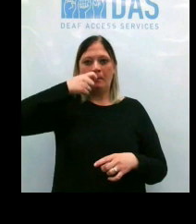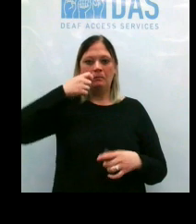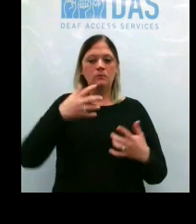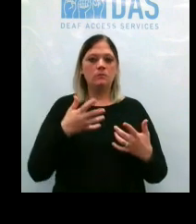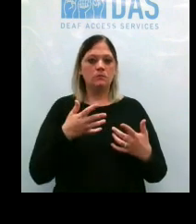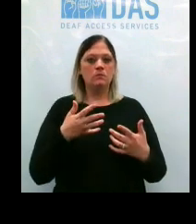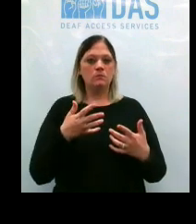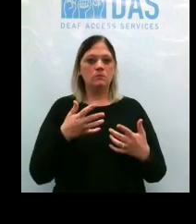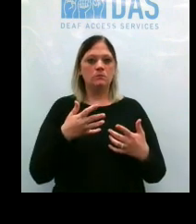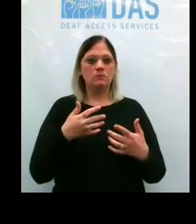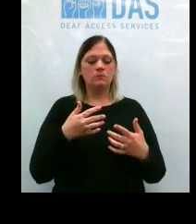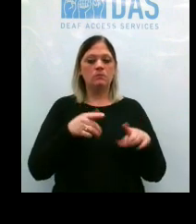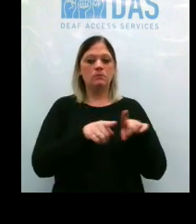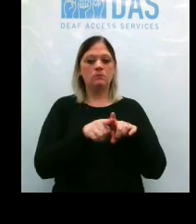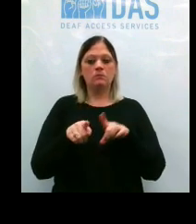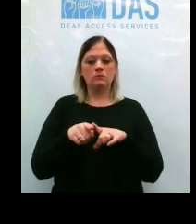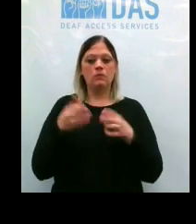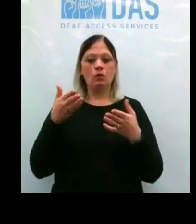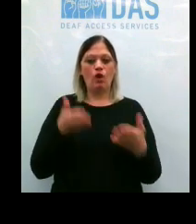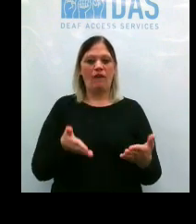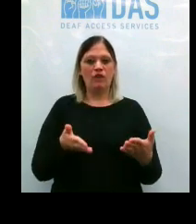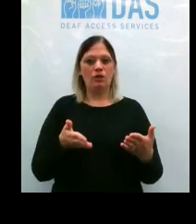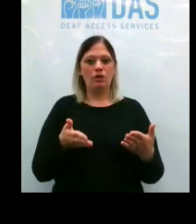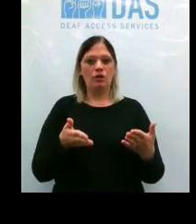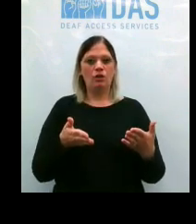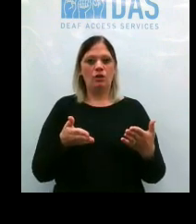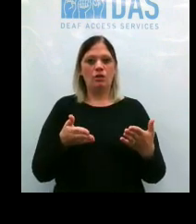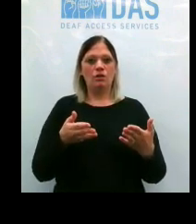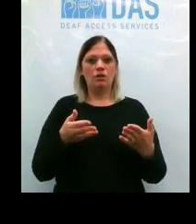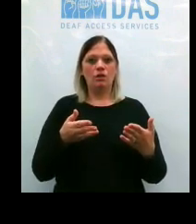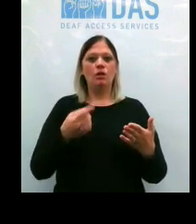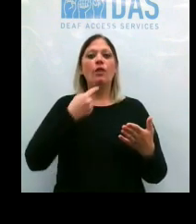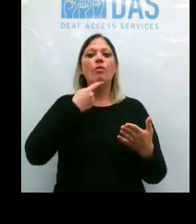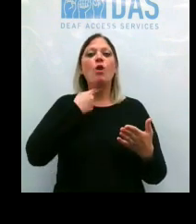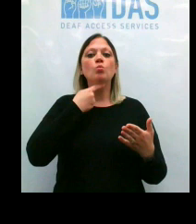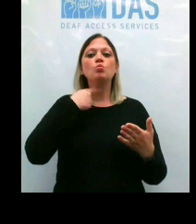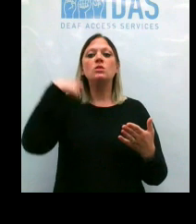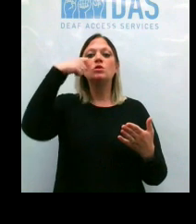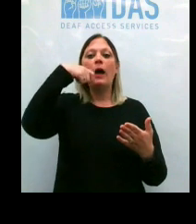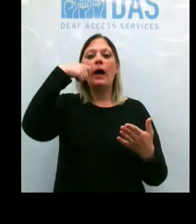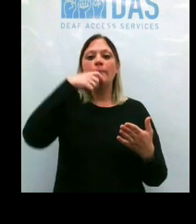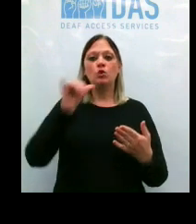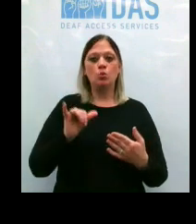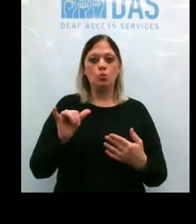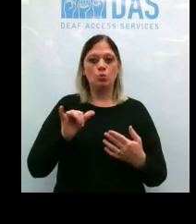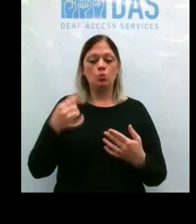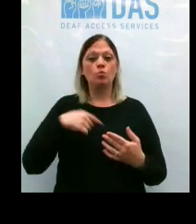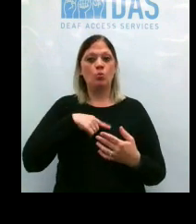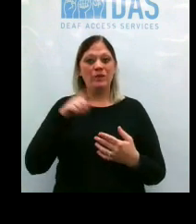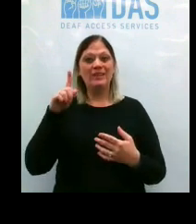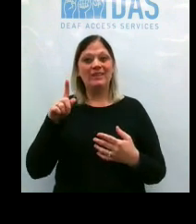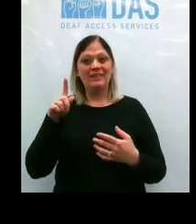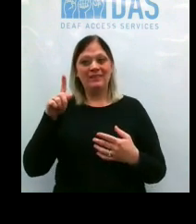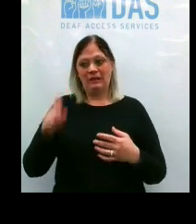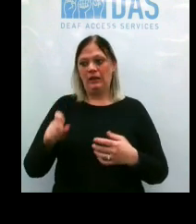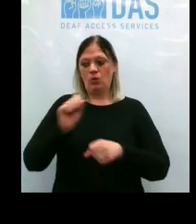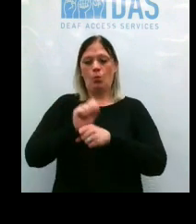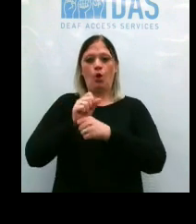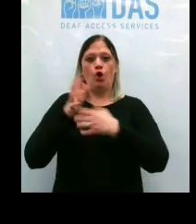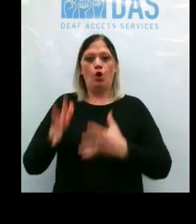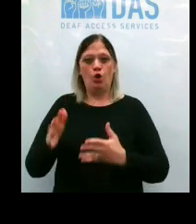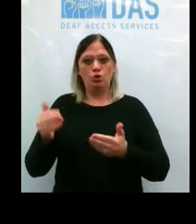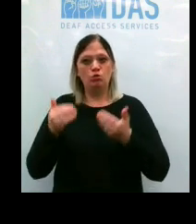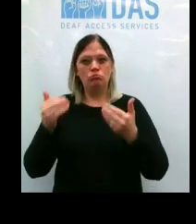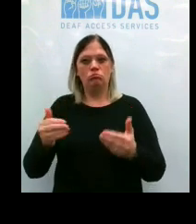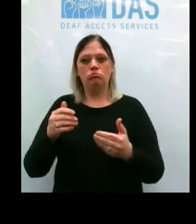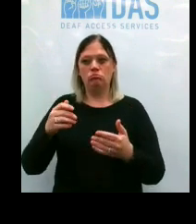as also they often will take a swab from your throat. So we need people to take those tests, and we'll talk about a